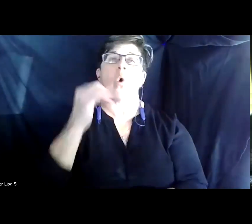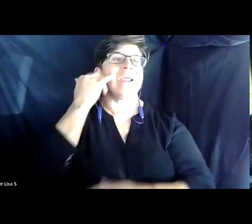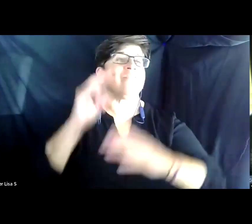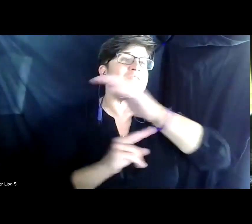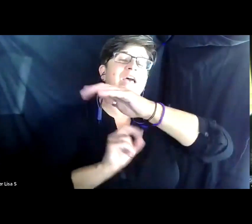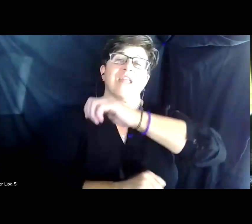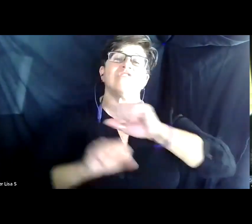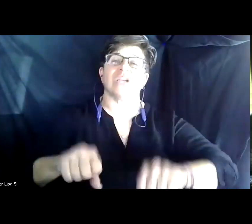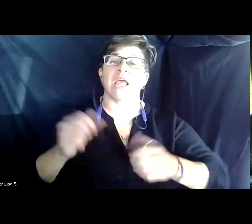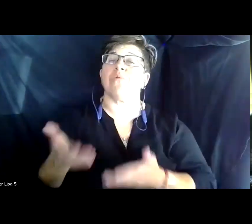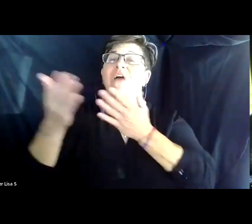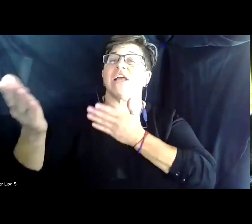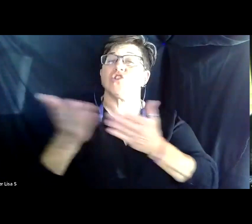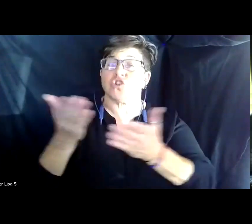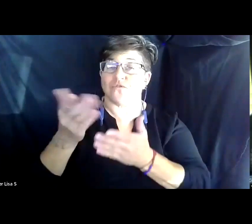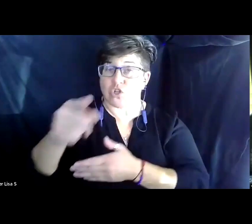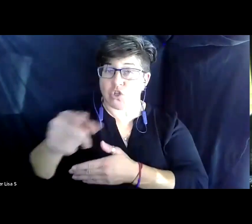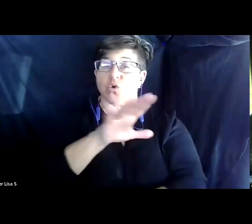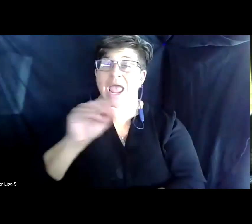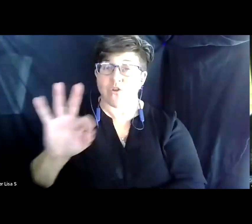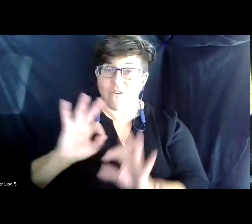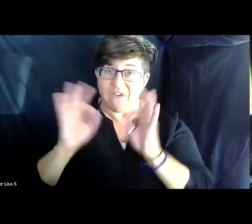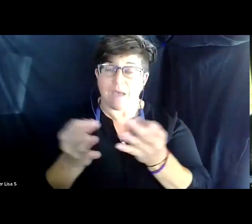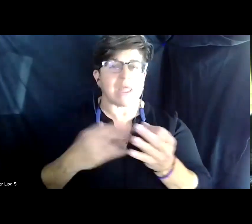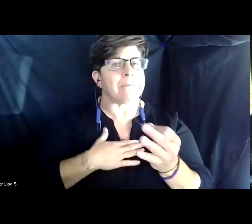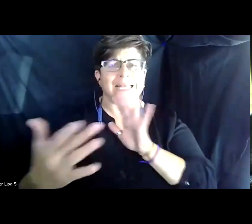service to you or your family, don't hesitate to reach out at